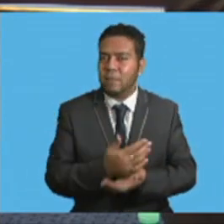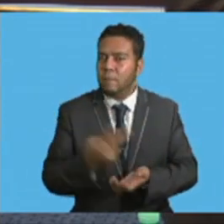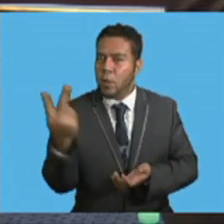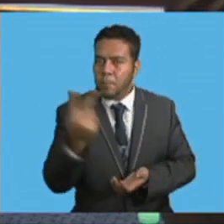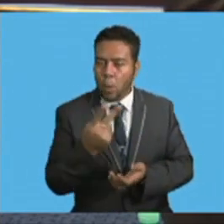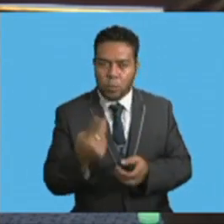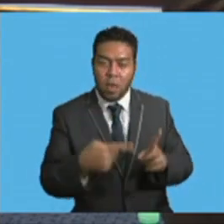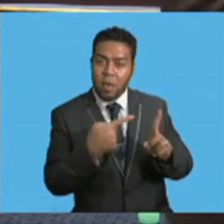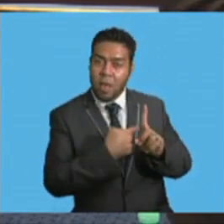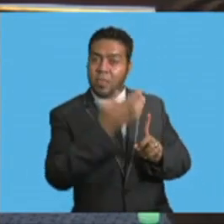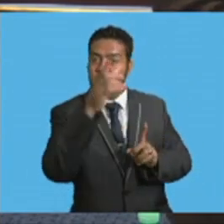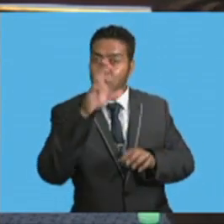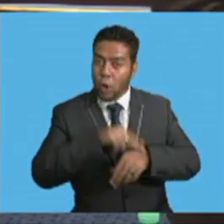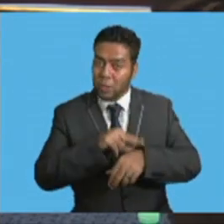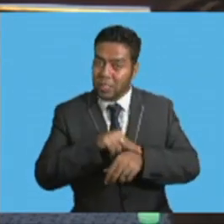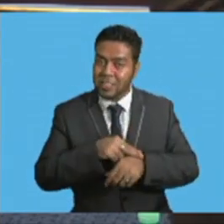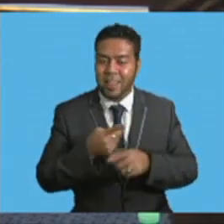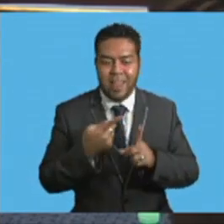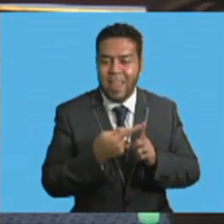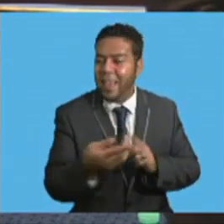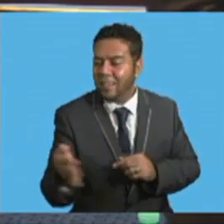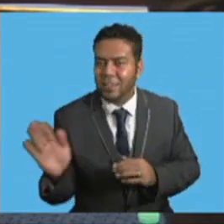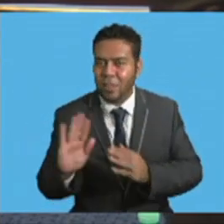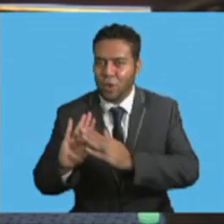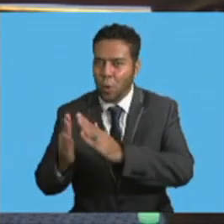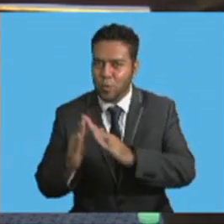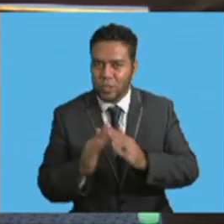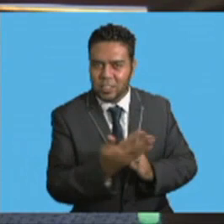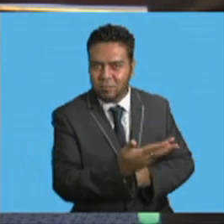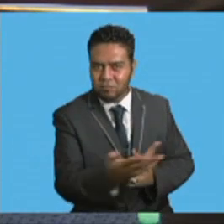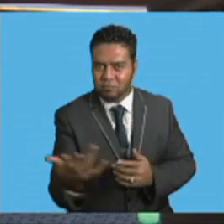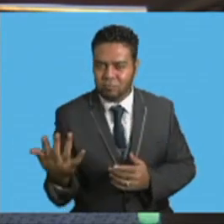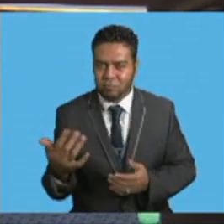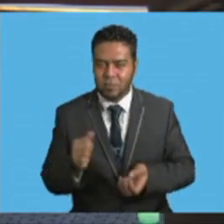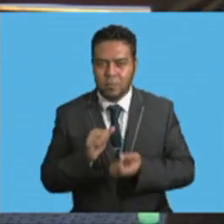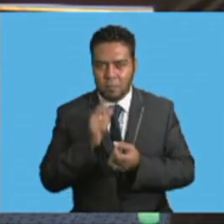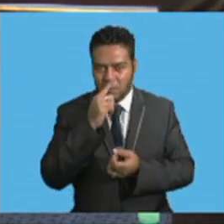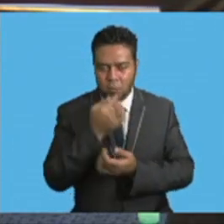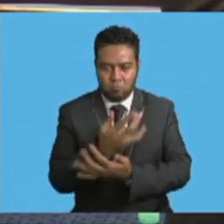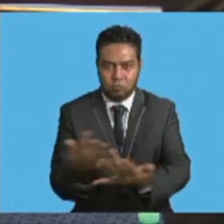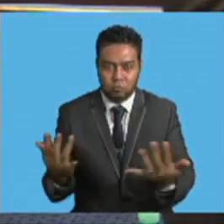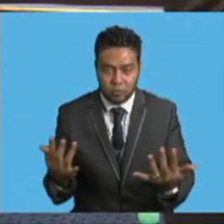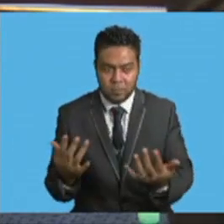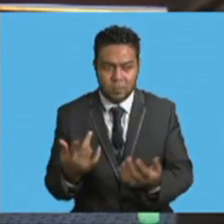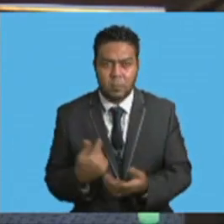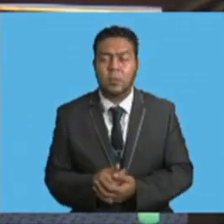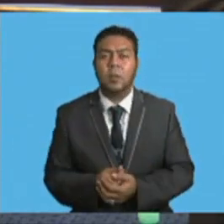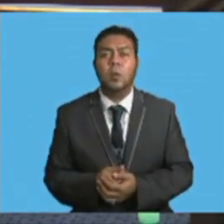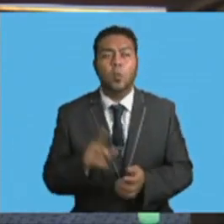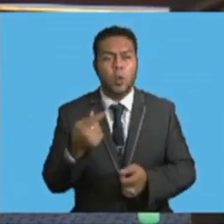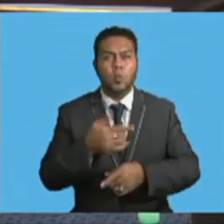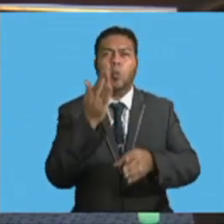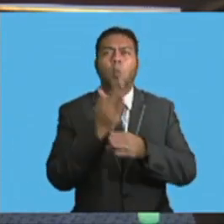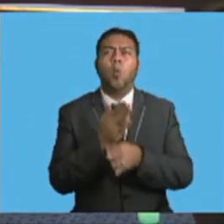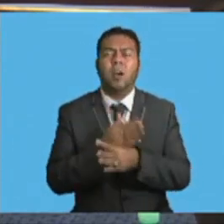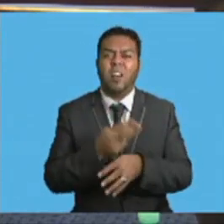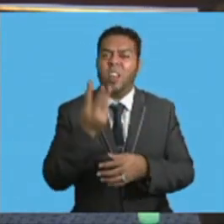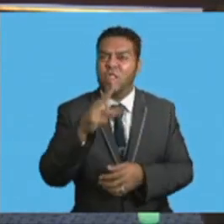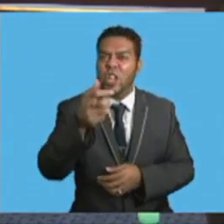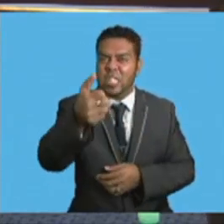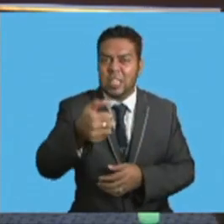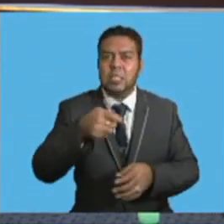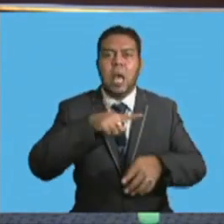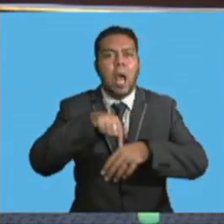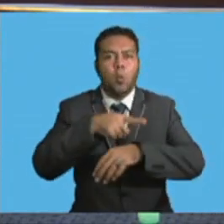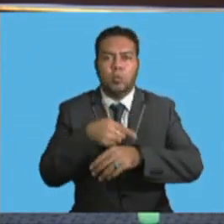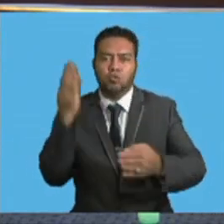the doctors and the community. Honorable Speaker, not long ago, at the turn of the century, we would work 36 hours straight